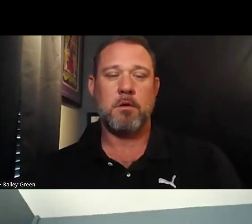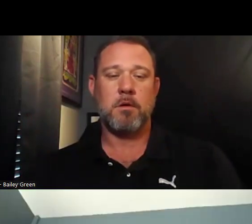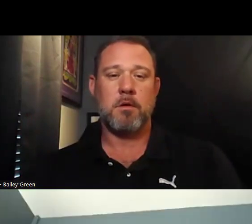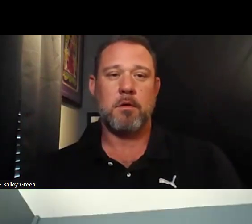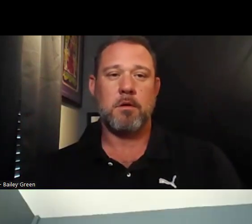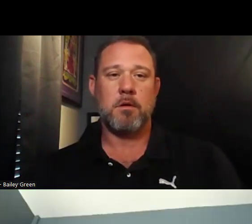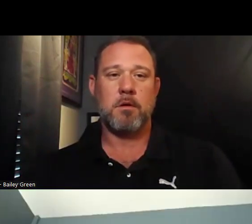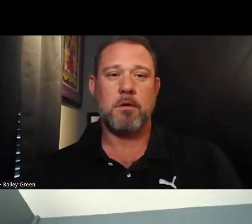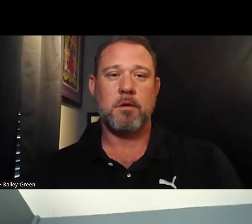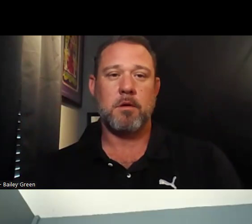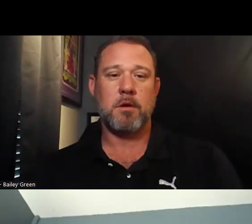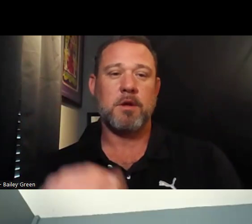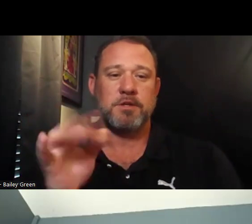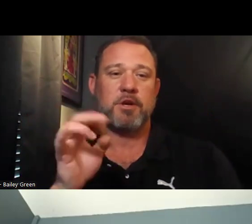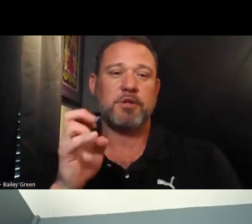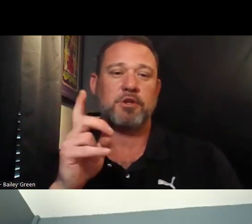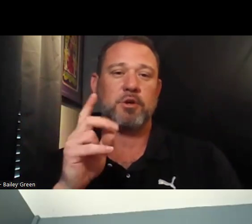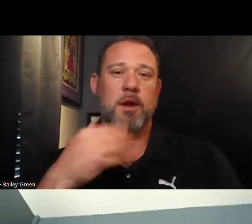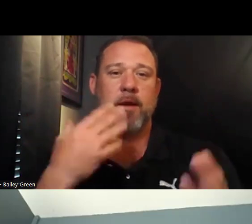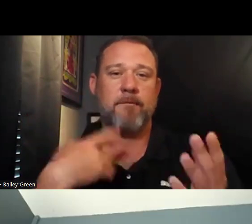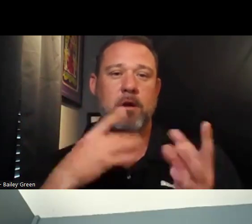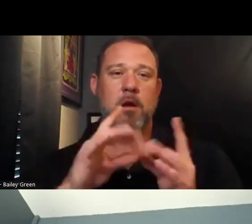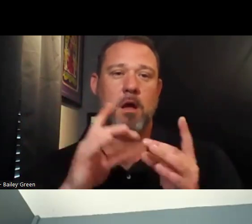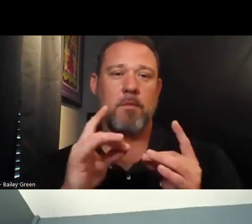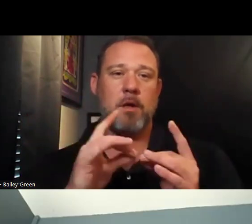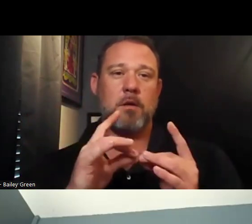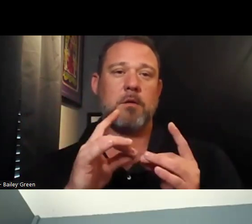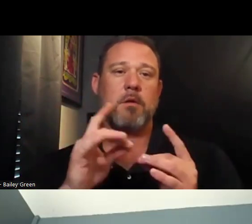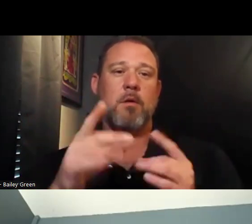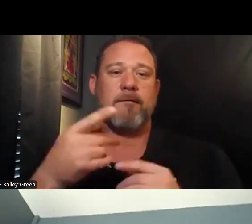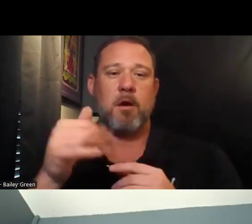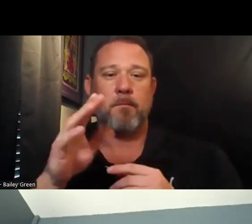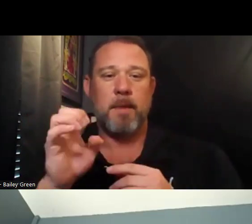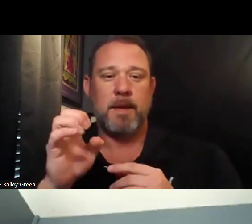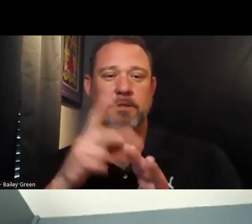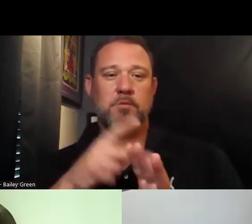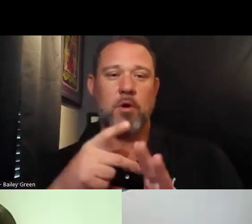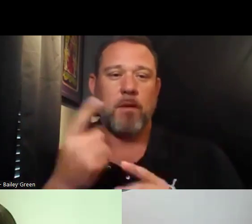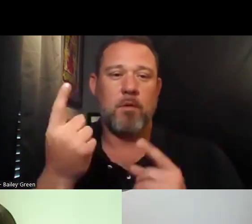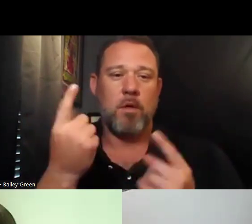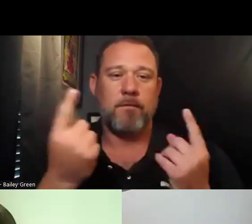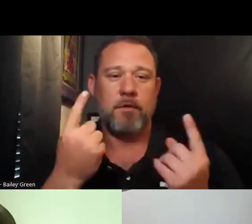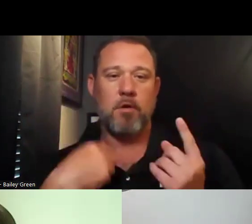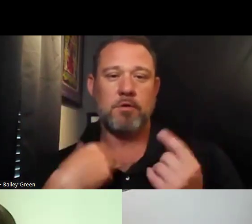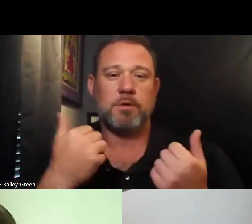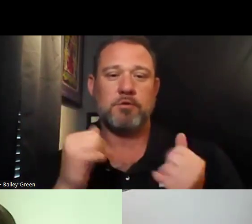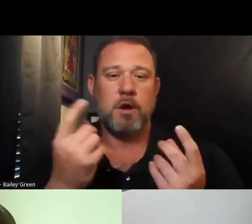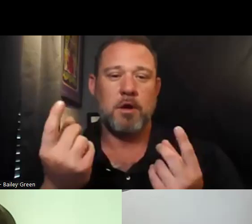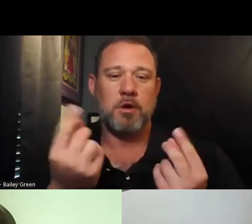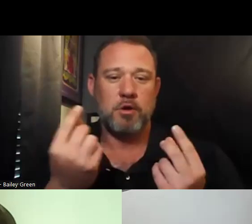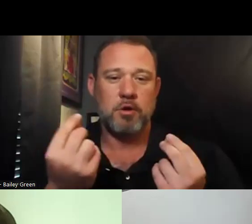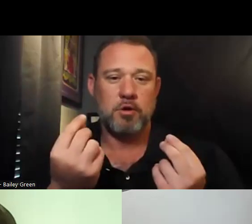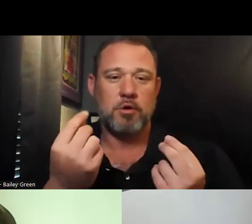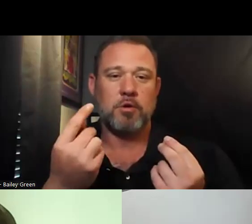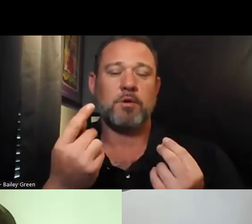So Jerry Jew here. I got a comment. NEVS runs a PACE program, and one of the thoughts that we always try to do is pair